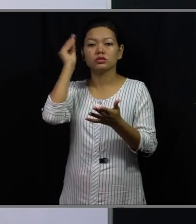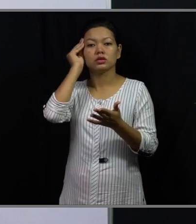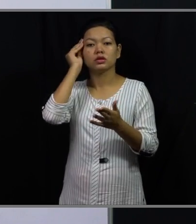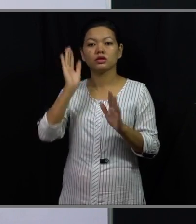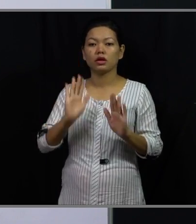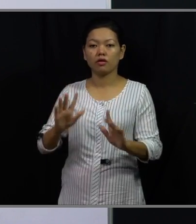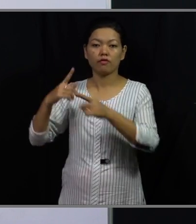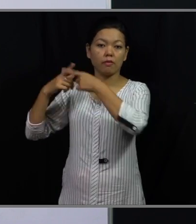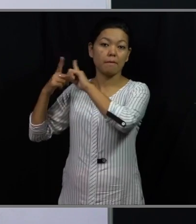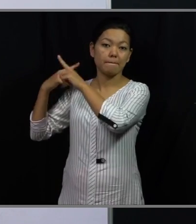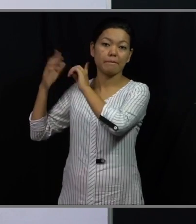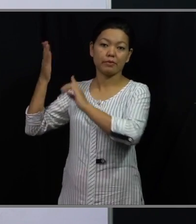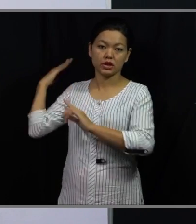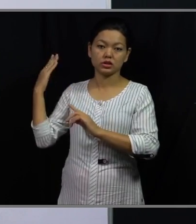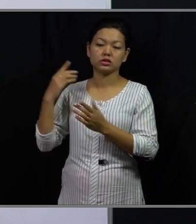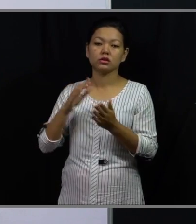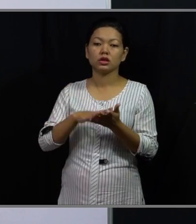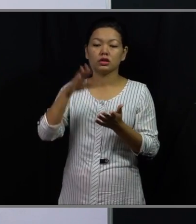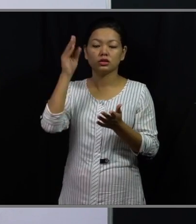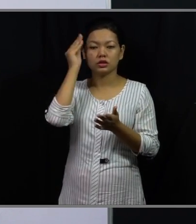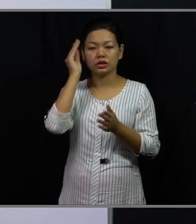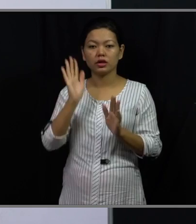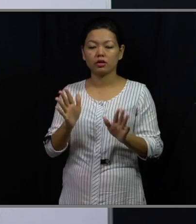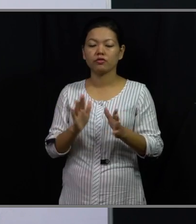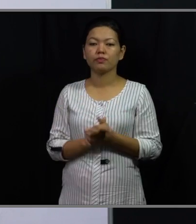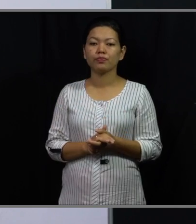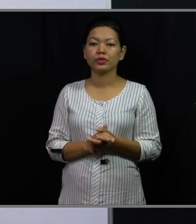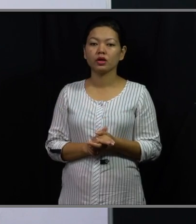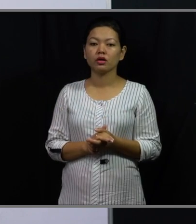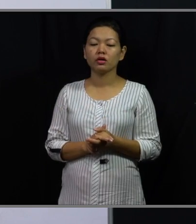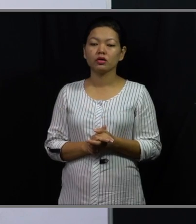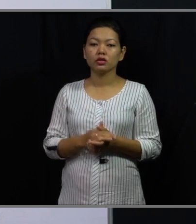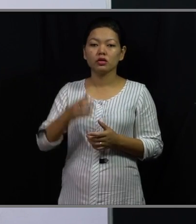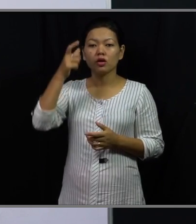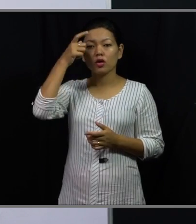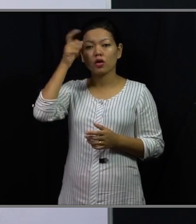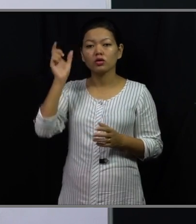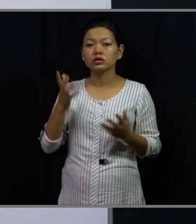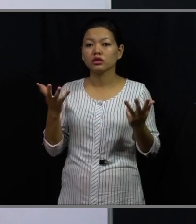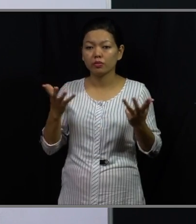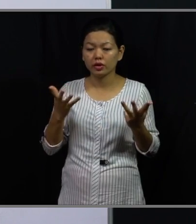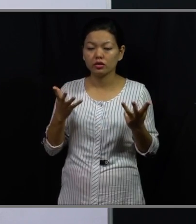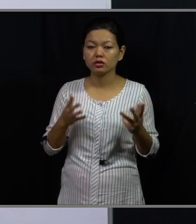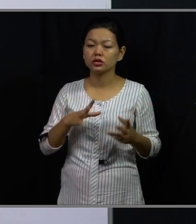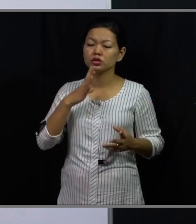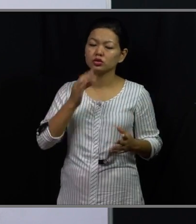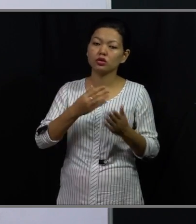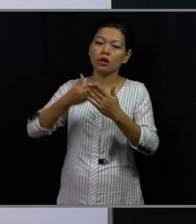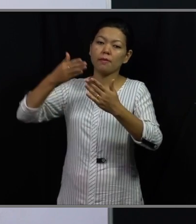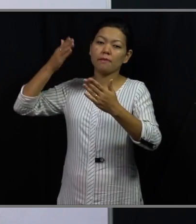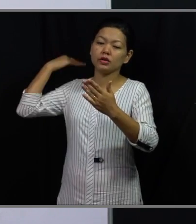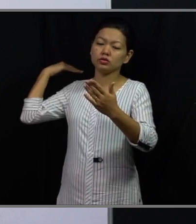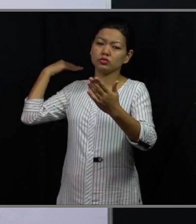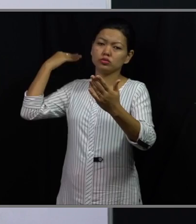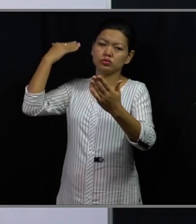also human society, okay, but the concept is mostly about the past societies here,